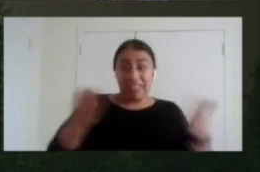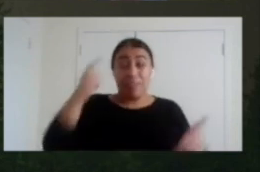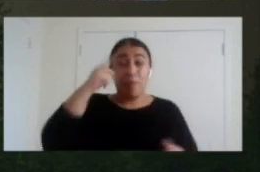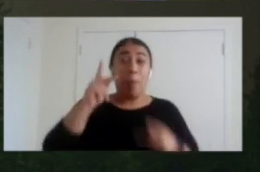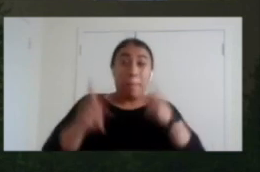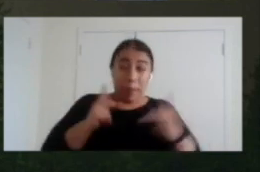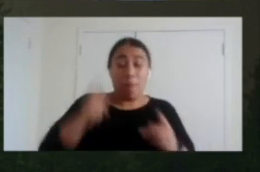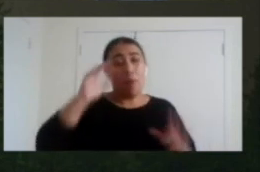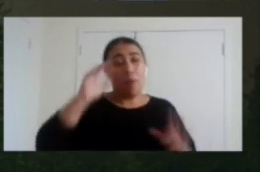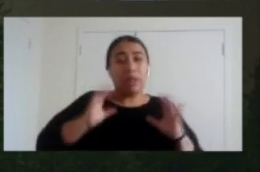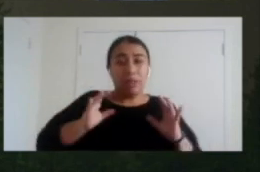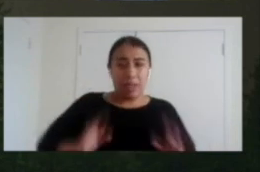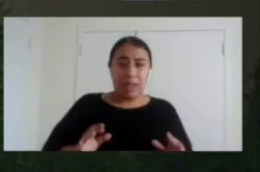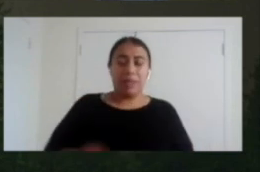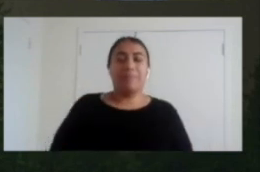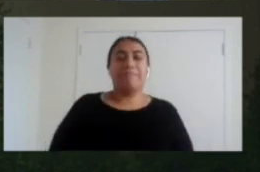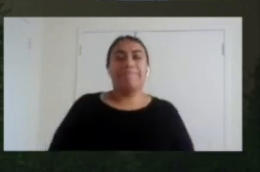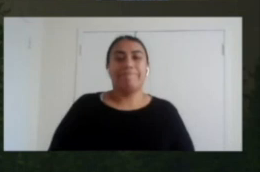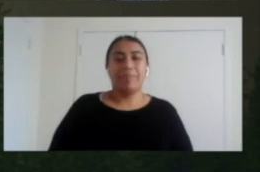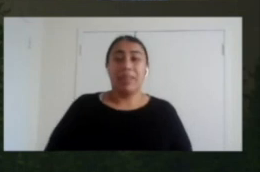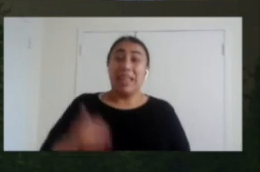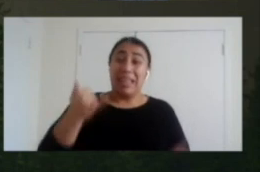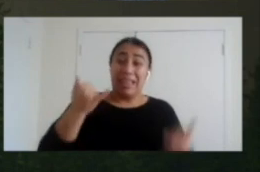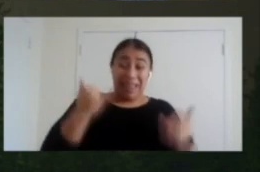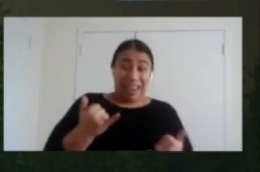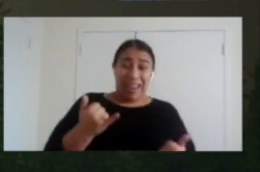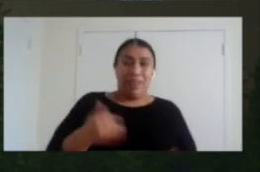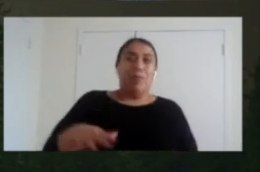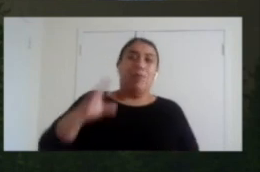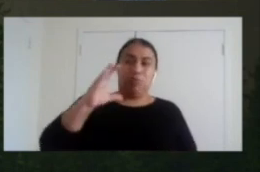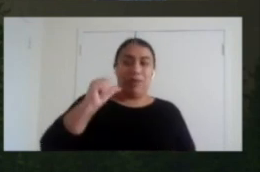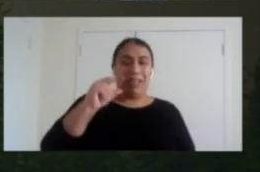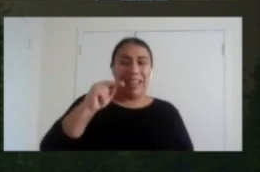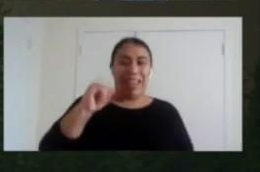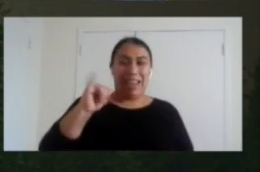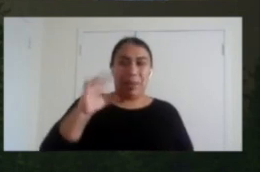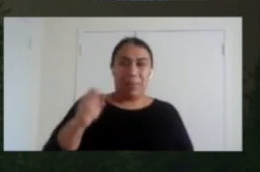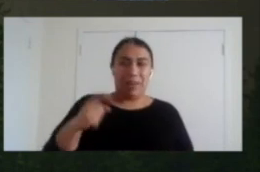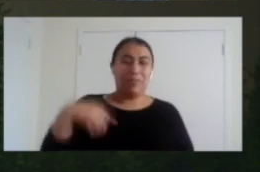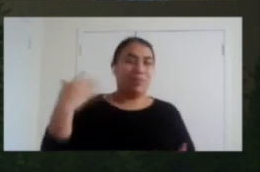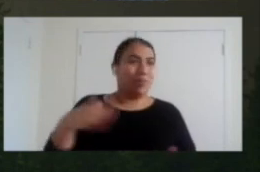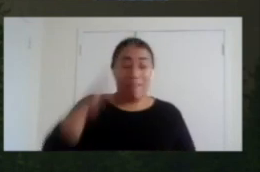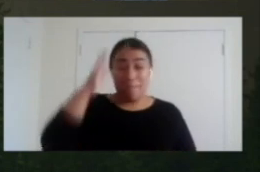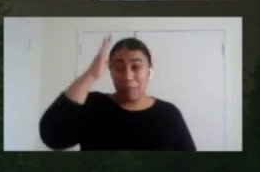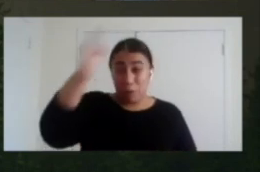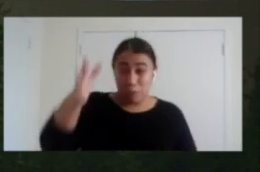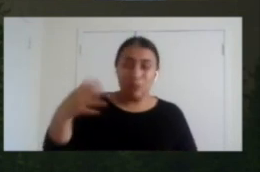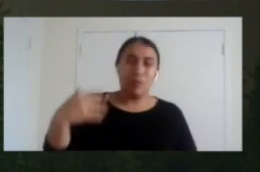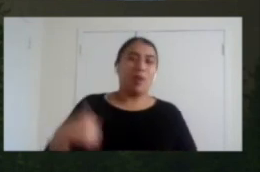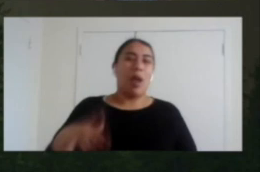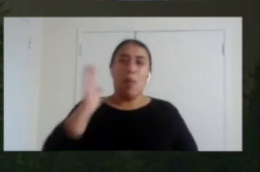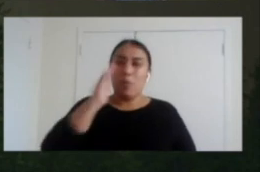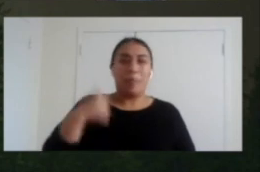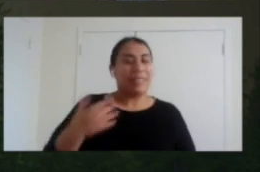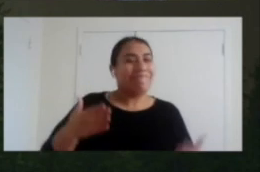clinics. Please leave us any comments or questions you have in the comment section below, and we will be happy to answer them. As